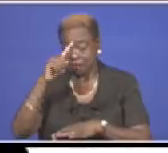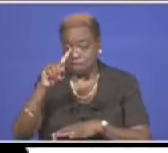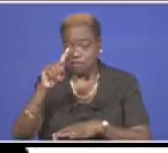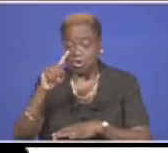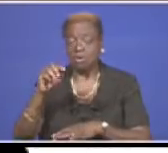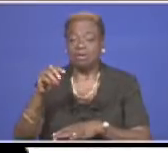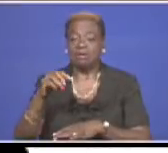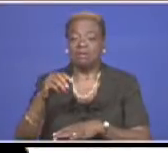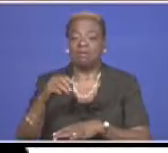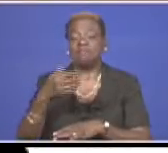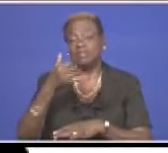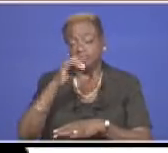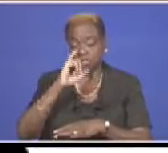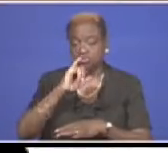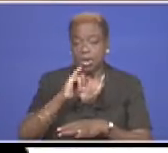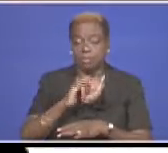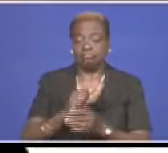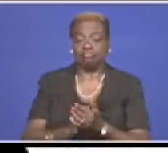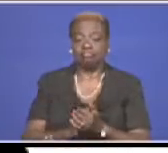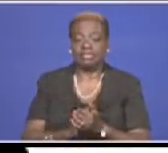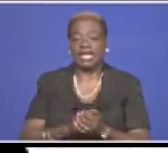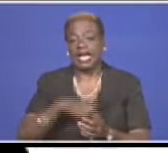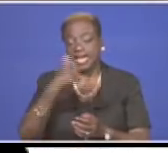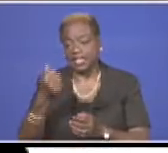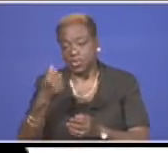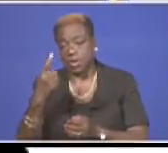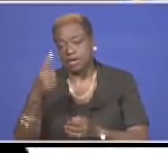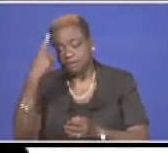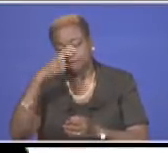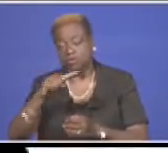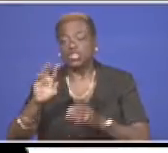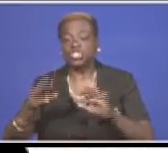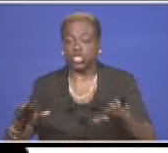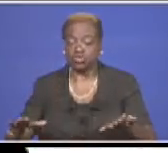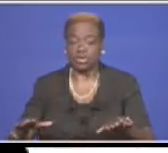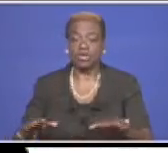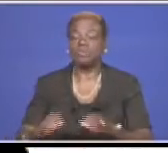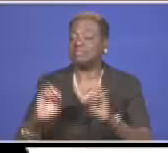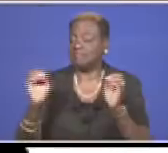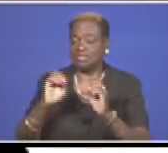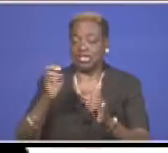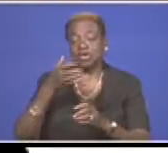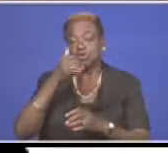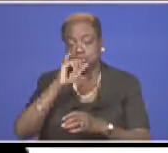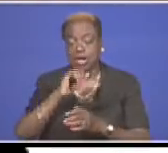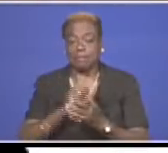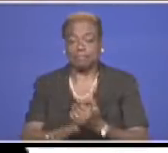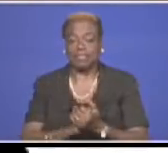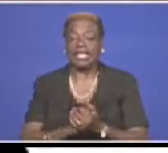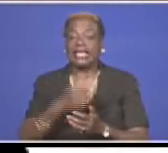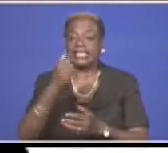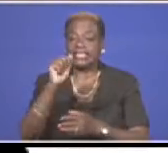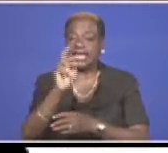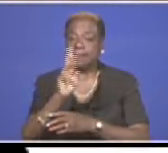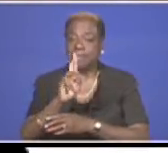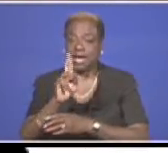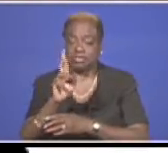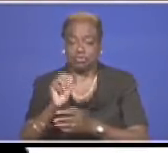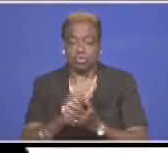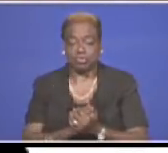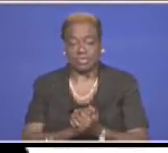and mix up with the adults. So there's three bars. There's 10 bathrooms, two ADA